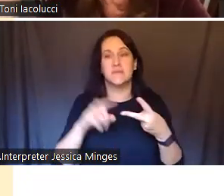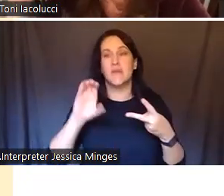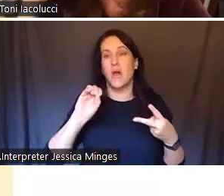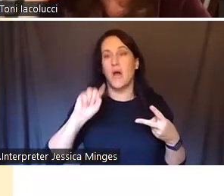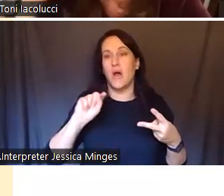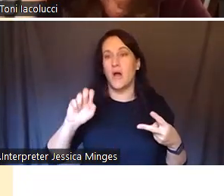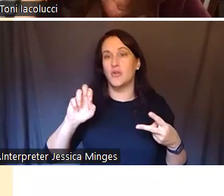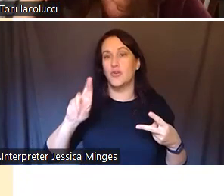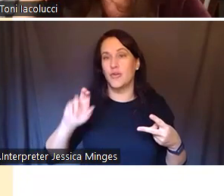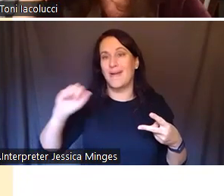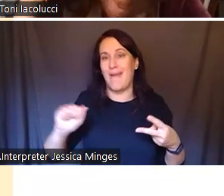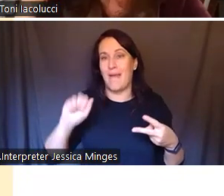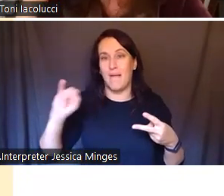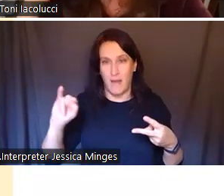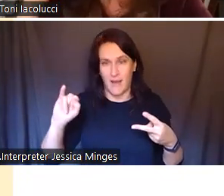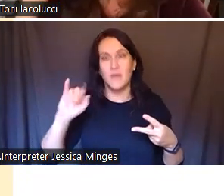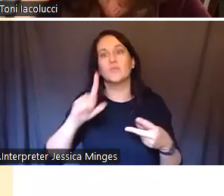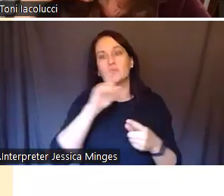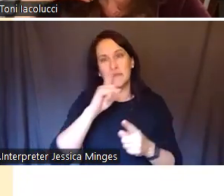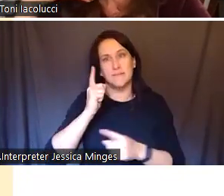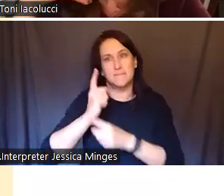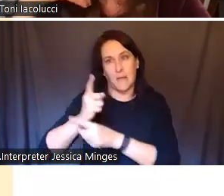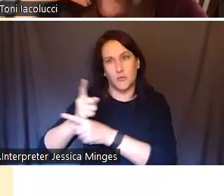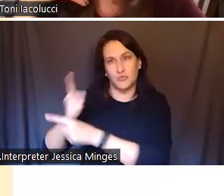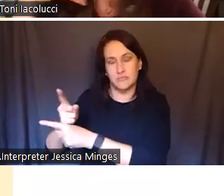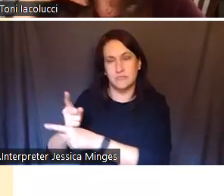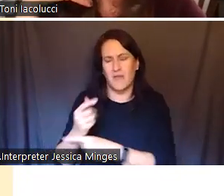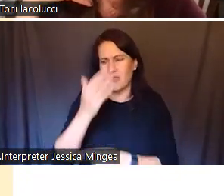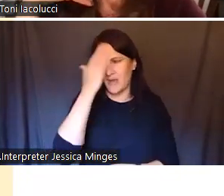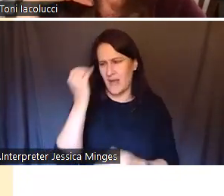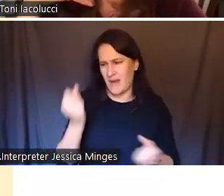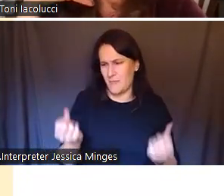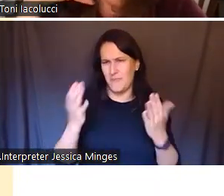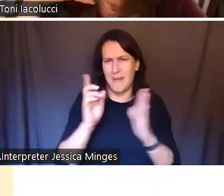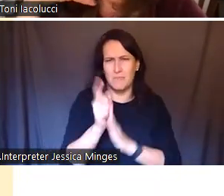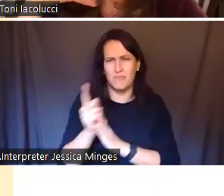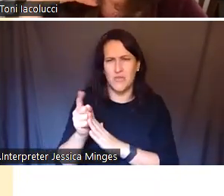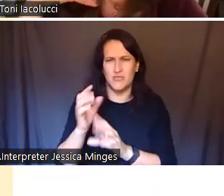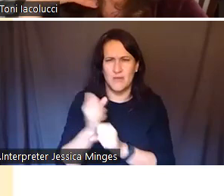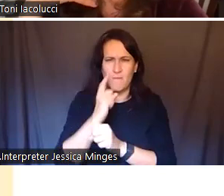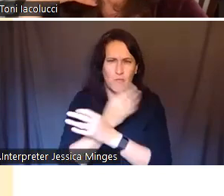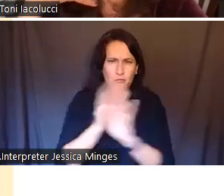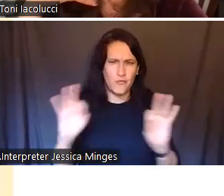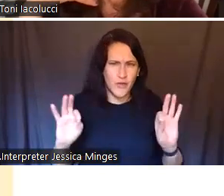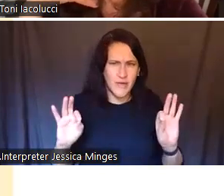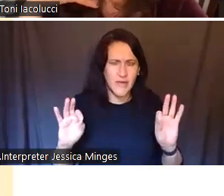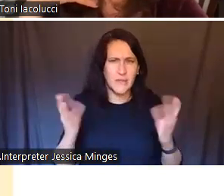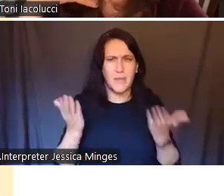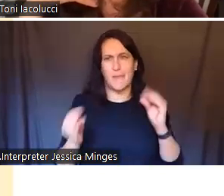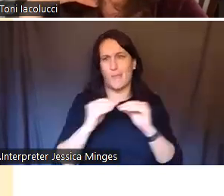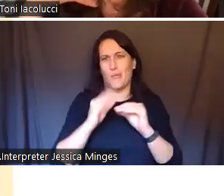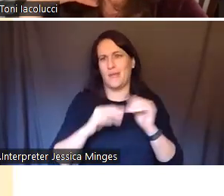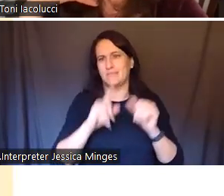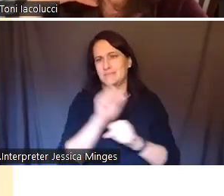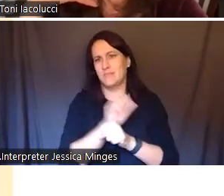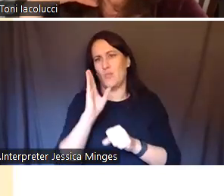AI. Again, very accurate. You get, I forget how many minutes for free, and probably more that you would ever use for